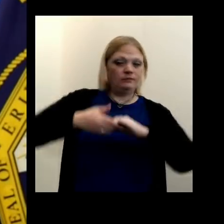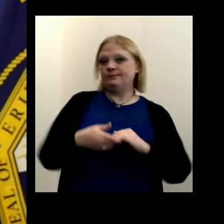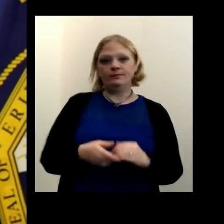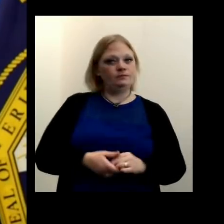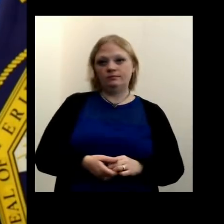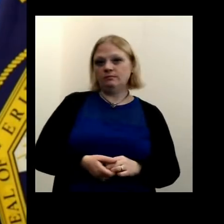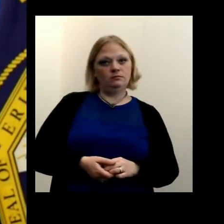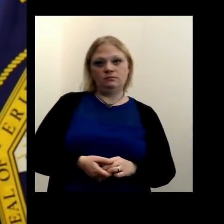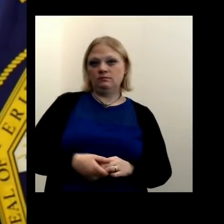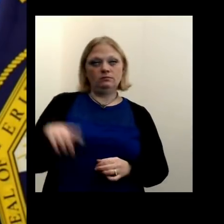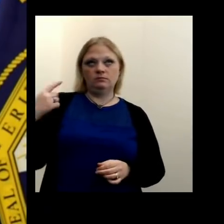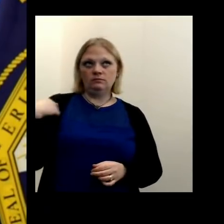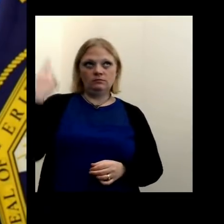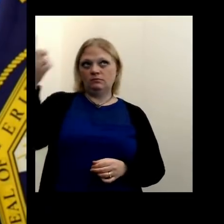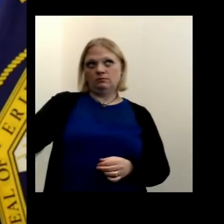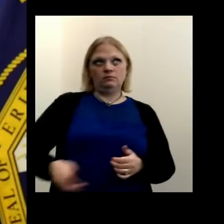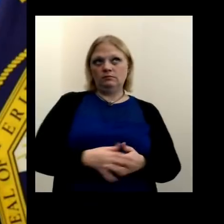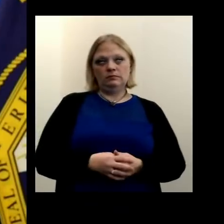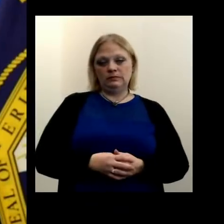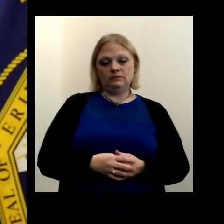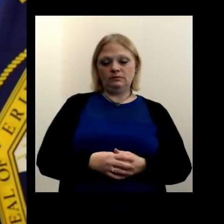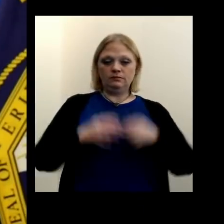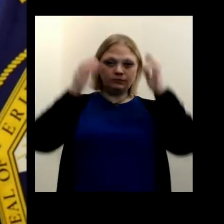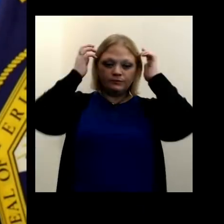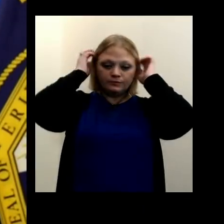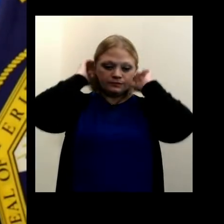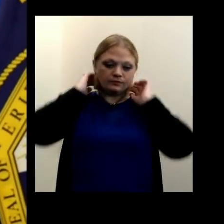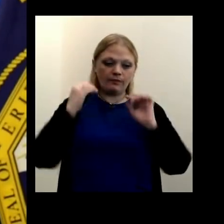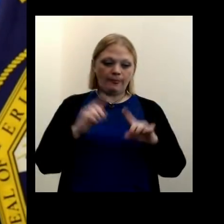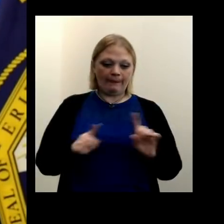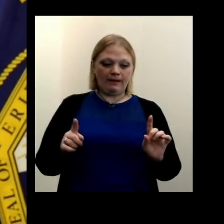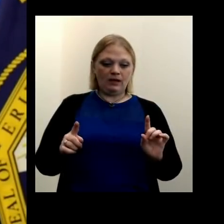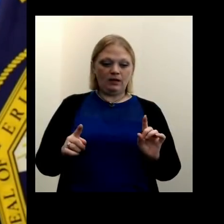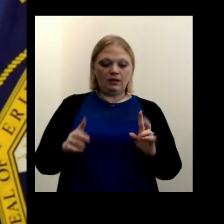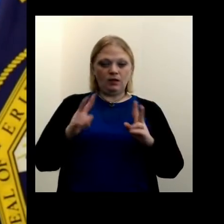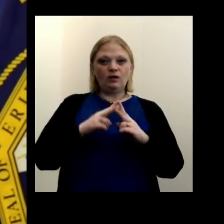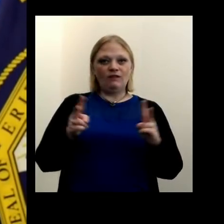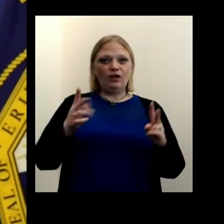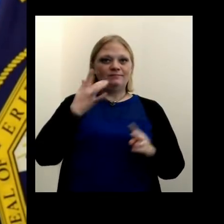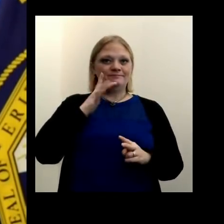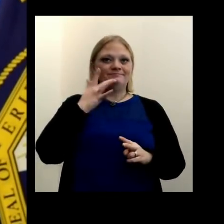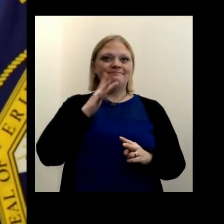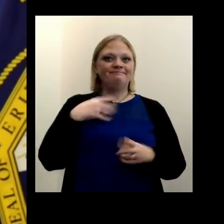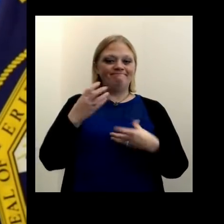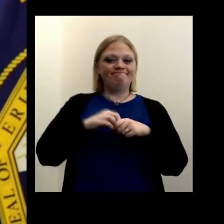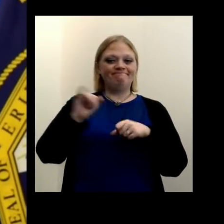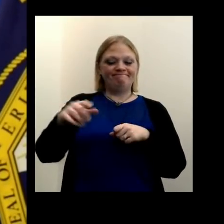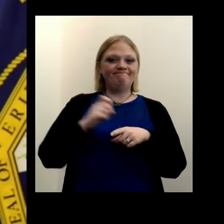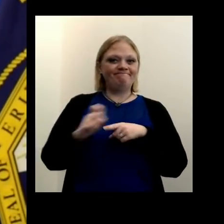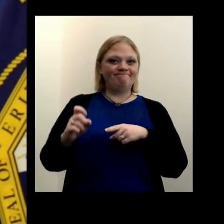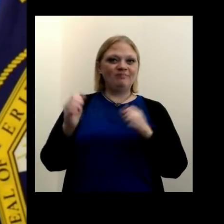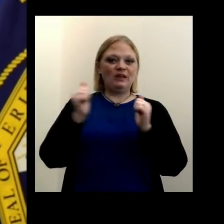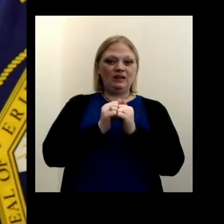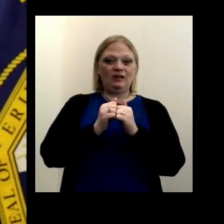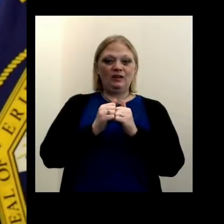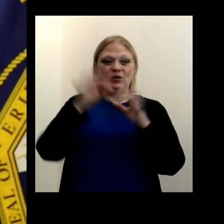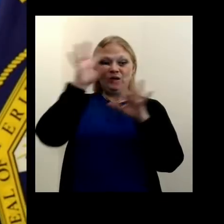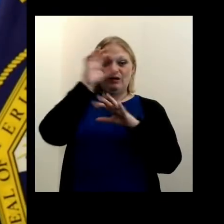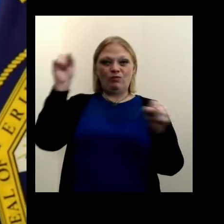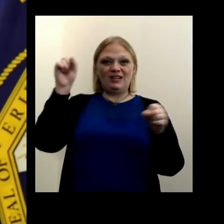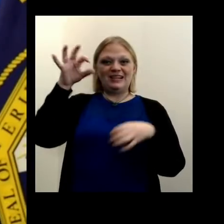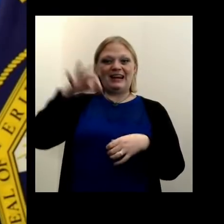been like that for a while now, but I was very privileged to be in that call with the President-elect last